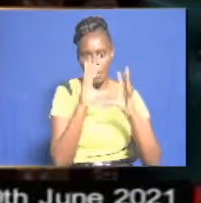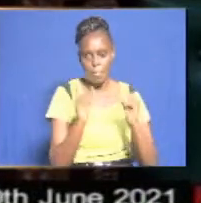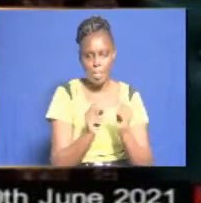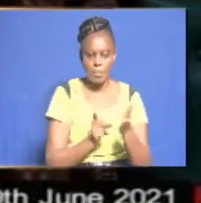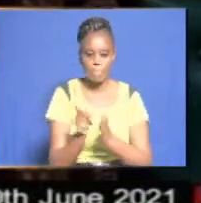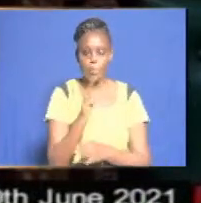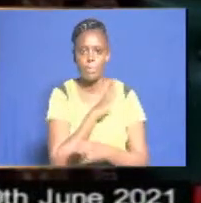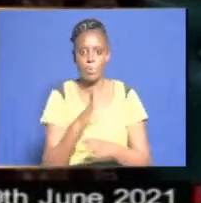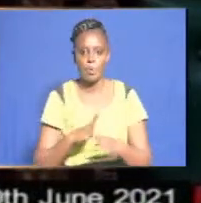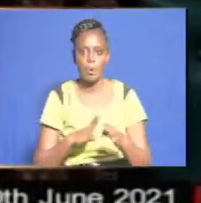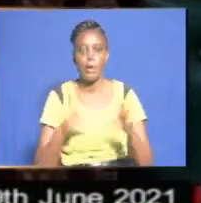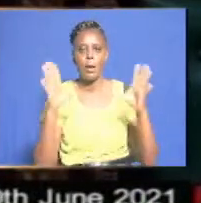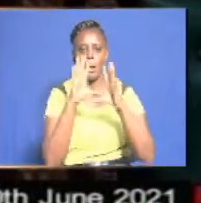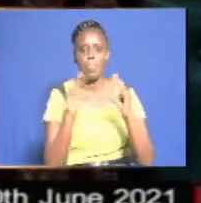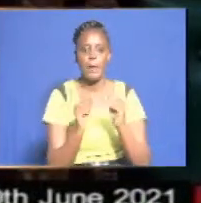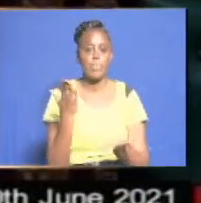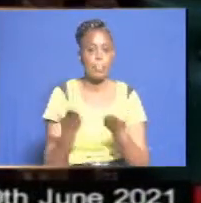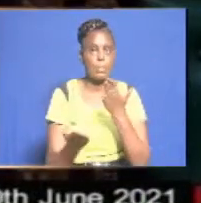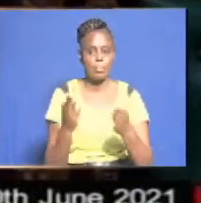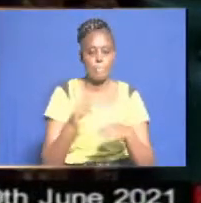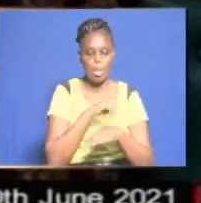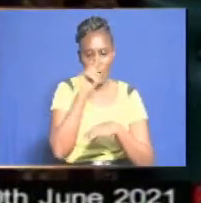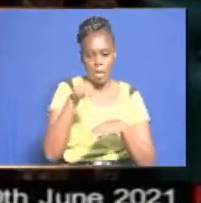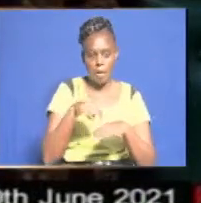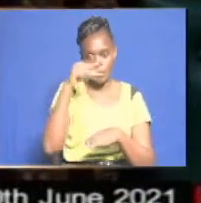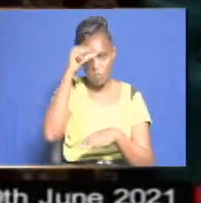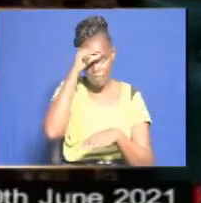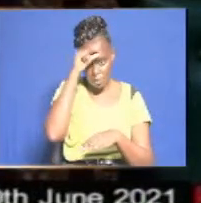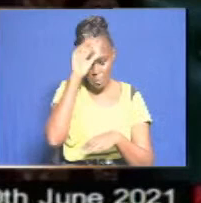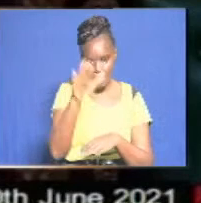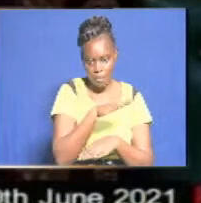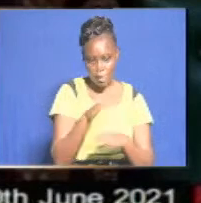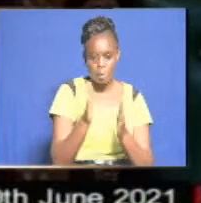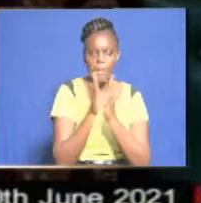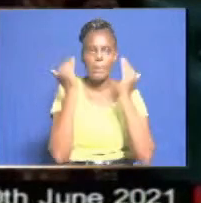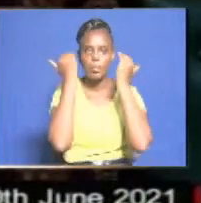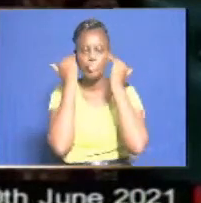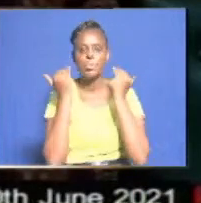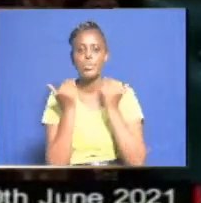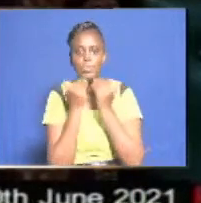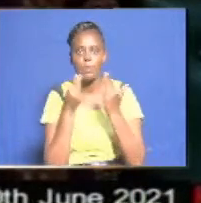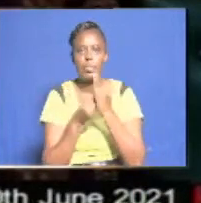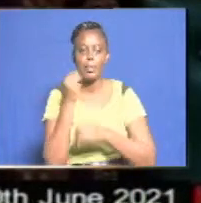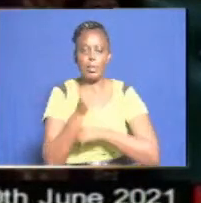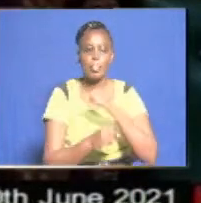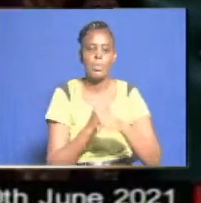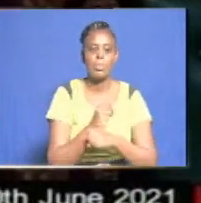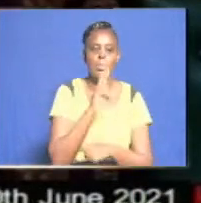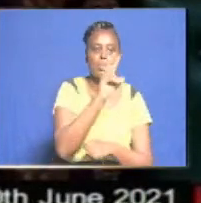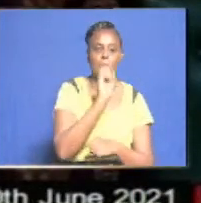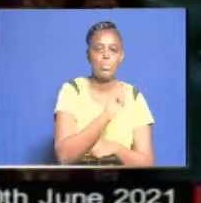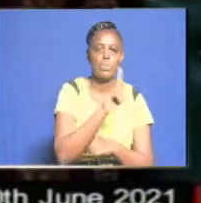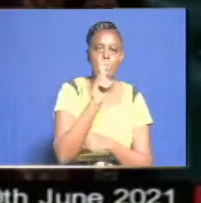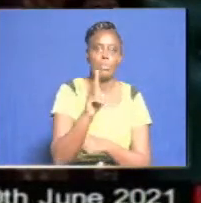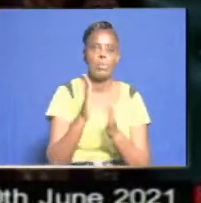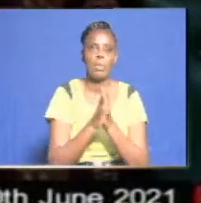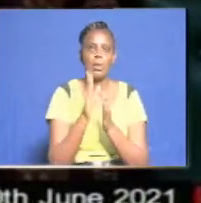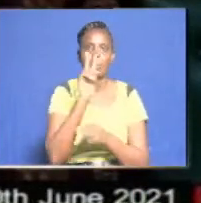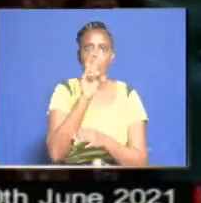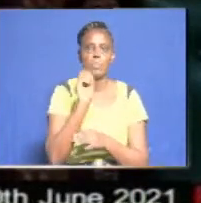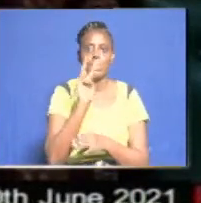budget estimates for the national government, Parliament, and the judiciary for the financial year